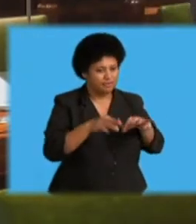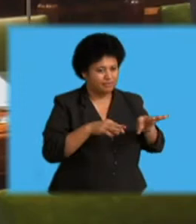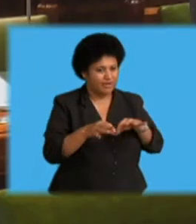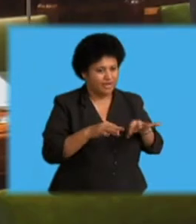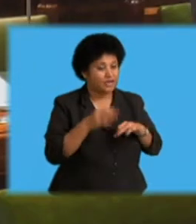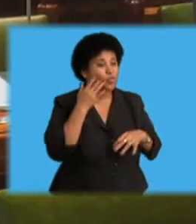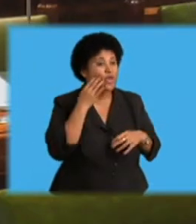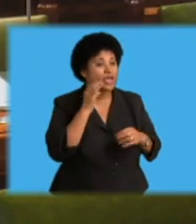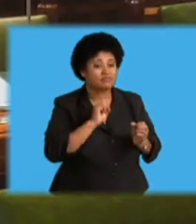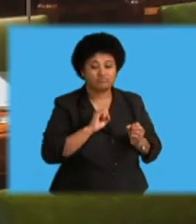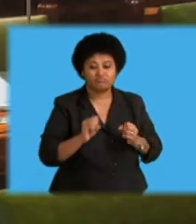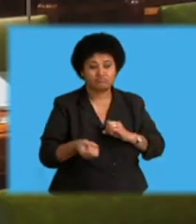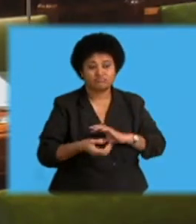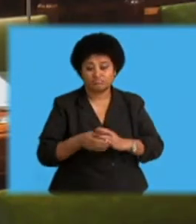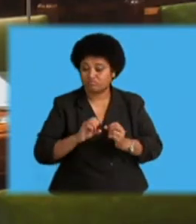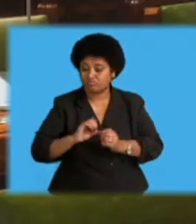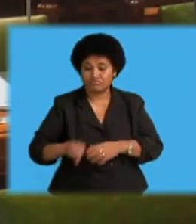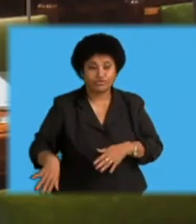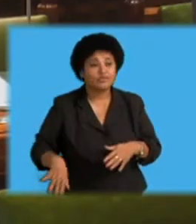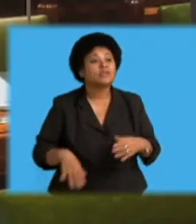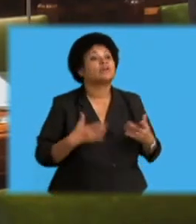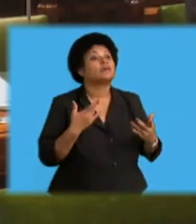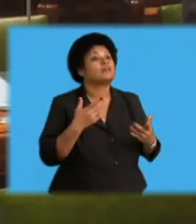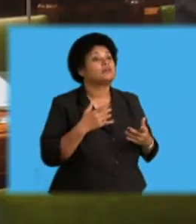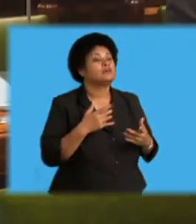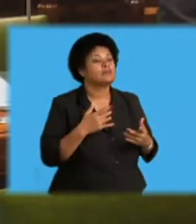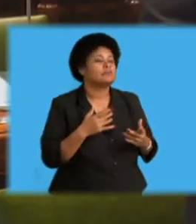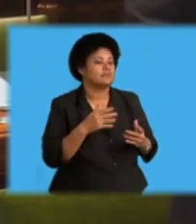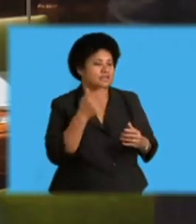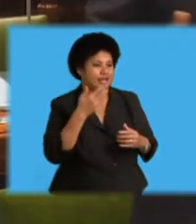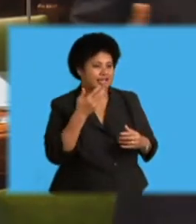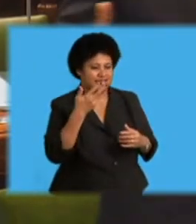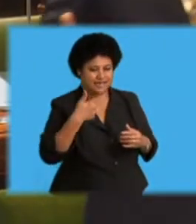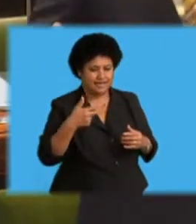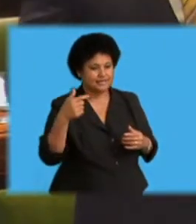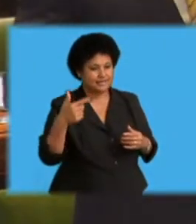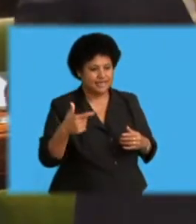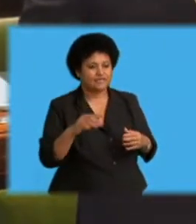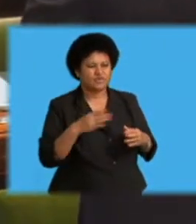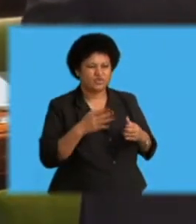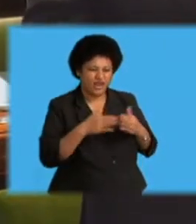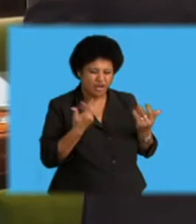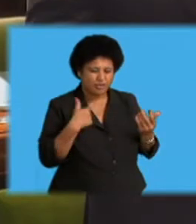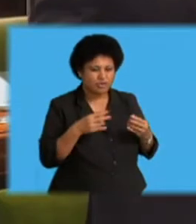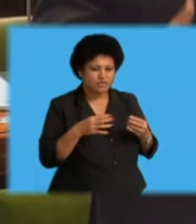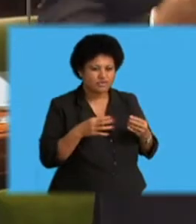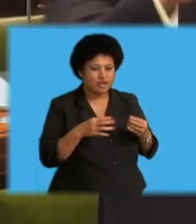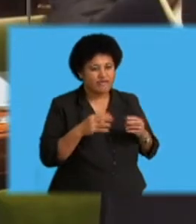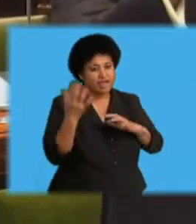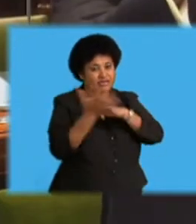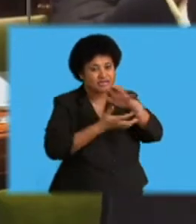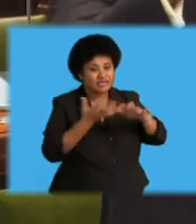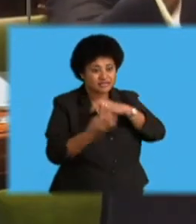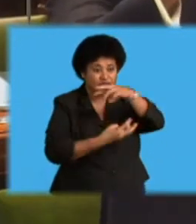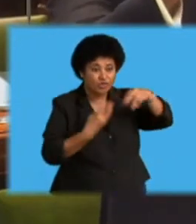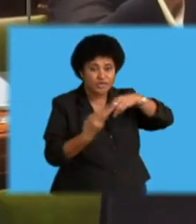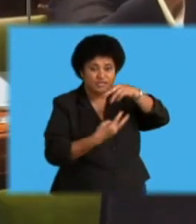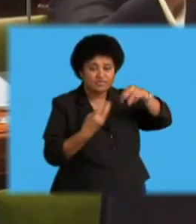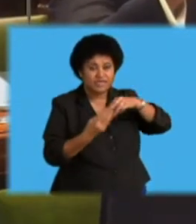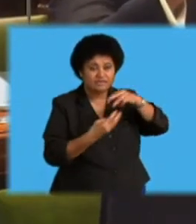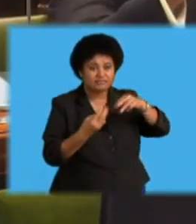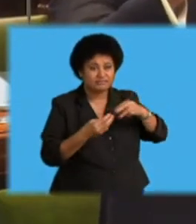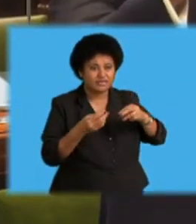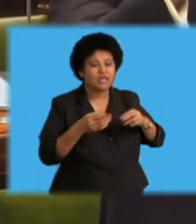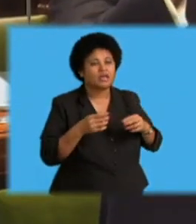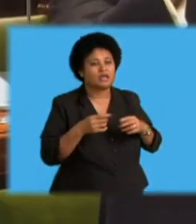We are the ones who now decided to have a development plan. There has been some delays after Cyclone Winston. I have answered this